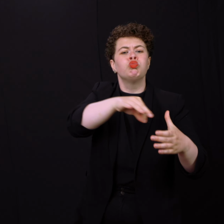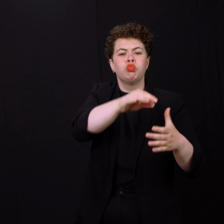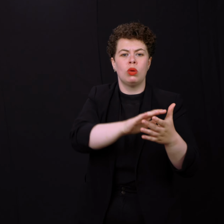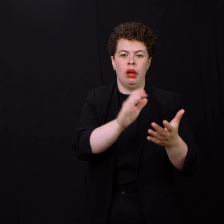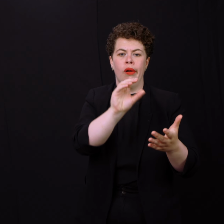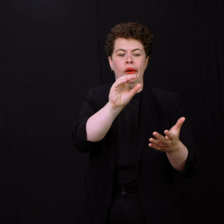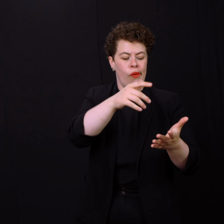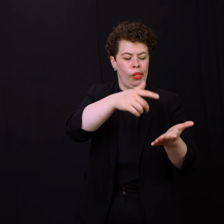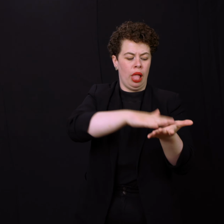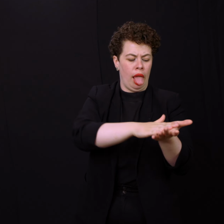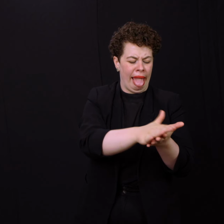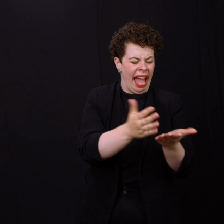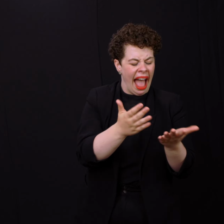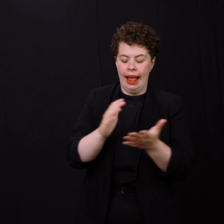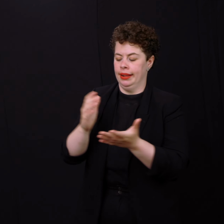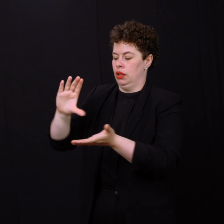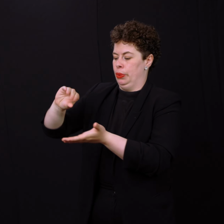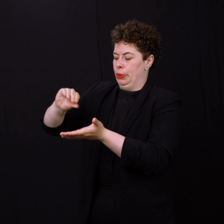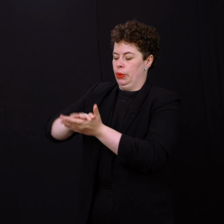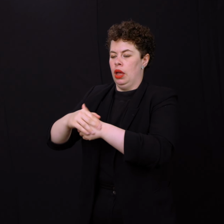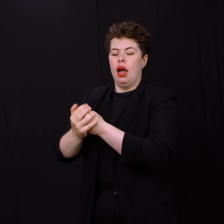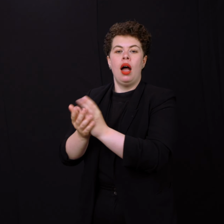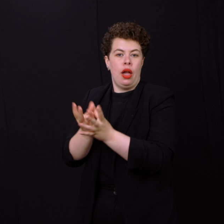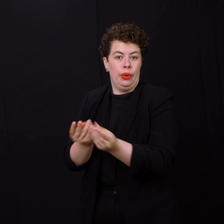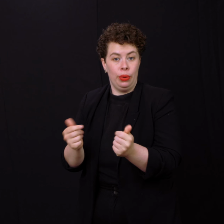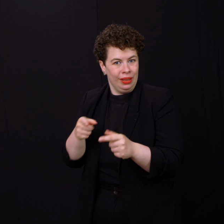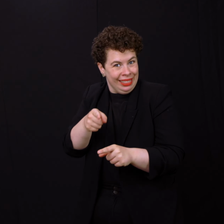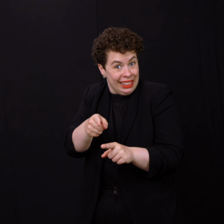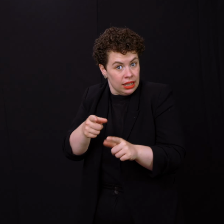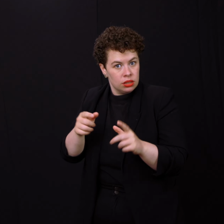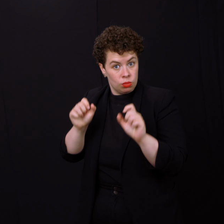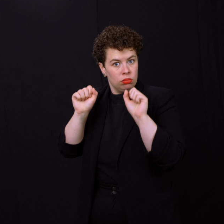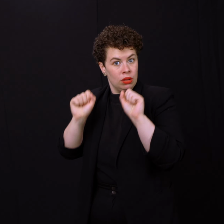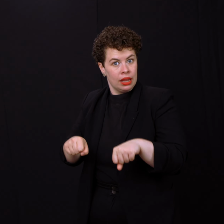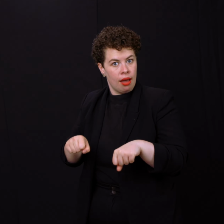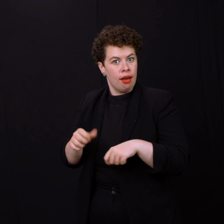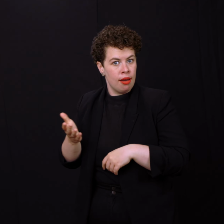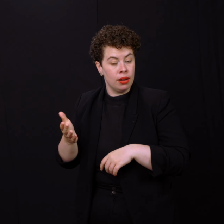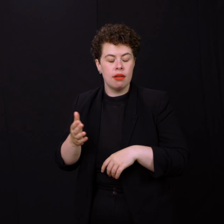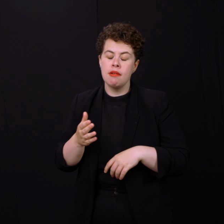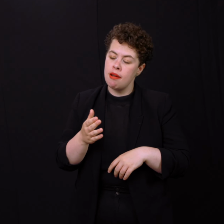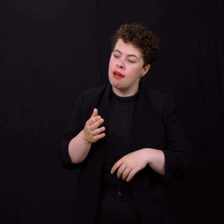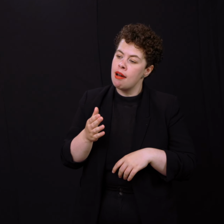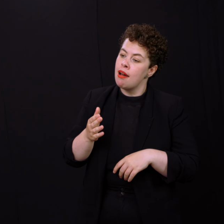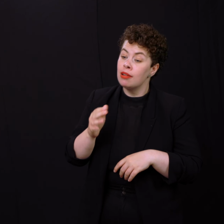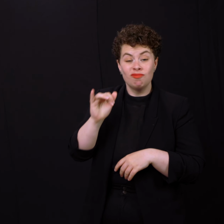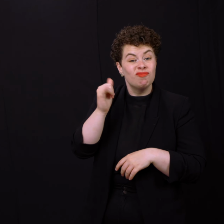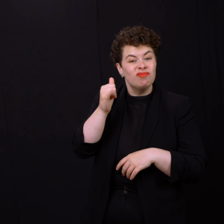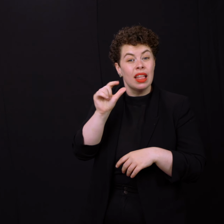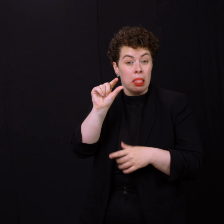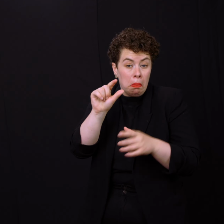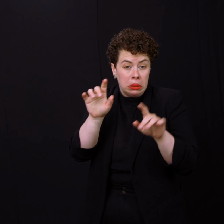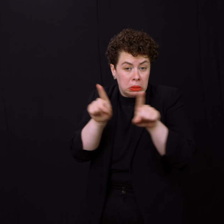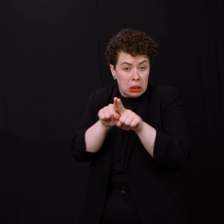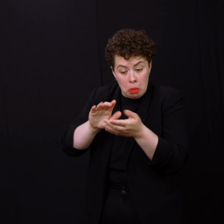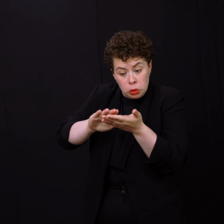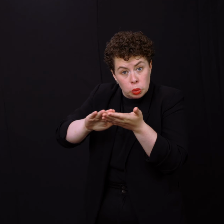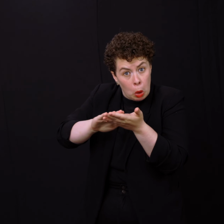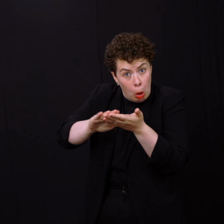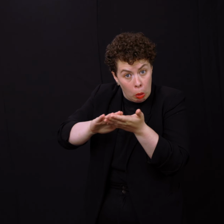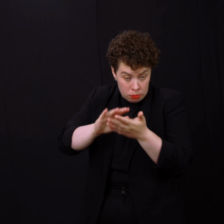the oil nicely, and then we can wash it away with the water. Yeah, so you've developed kind of molecular soap. So it's like exactly